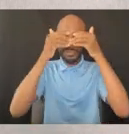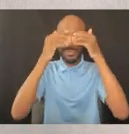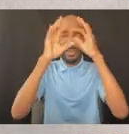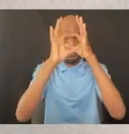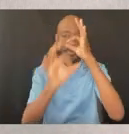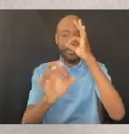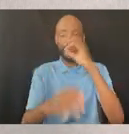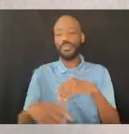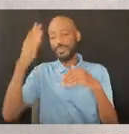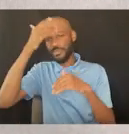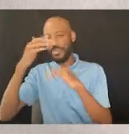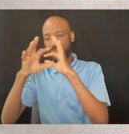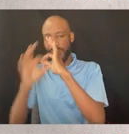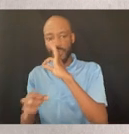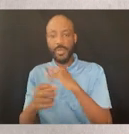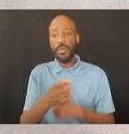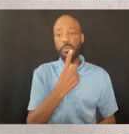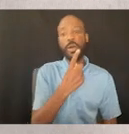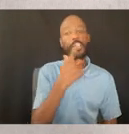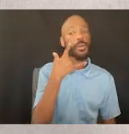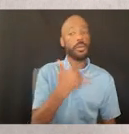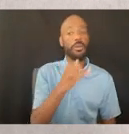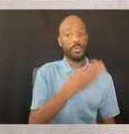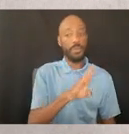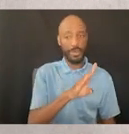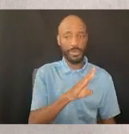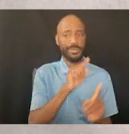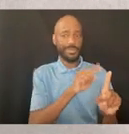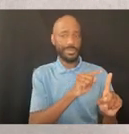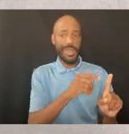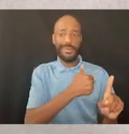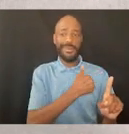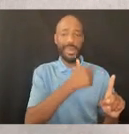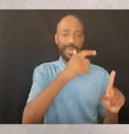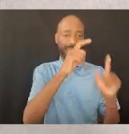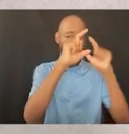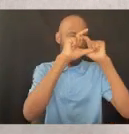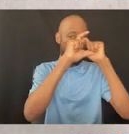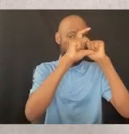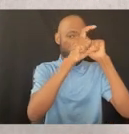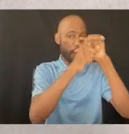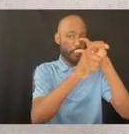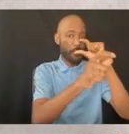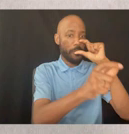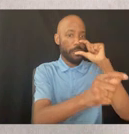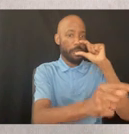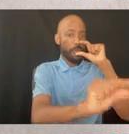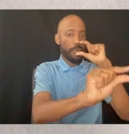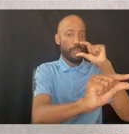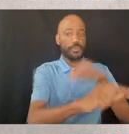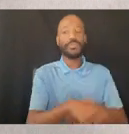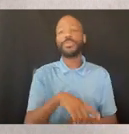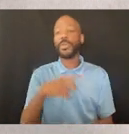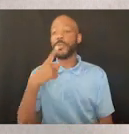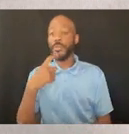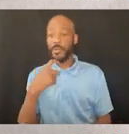one red and gold. The blue one has a nose with a beak upturned at the tip, and the red-nosed